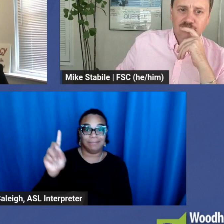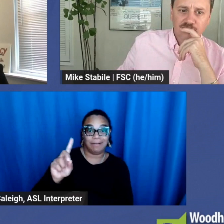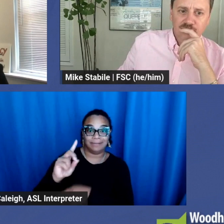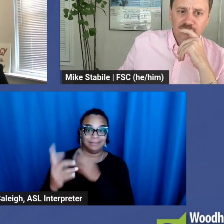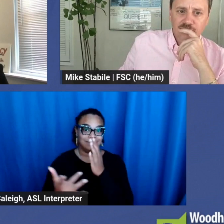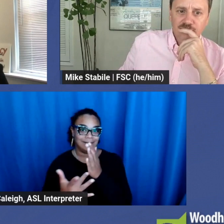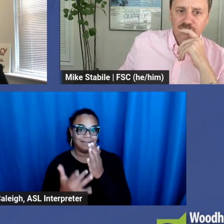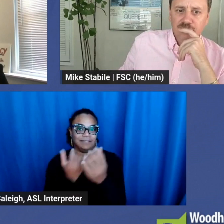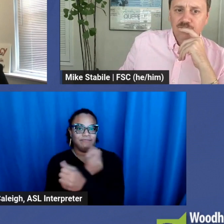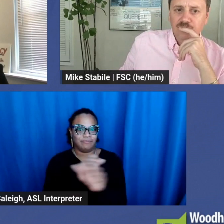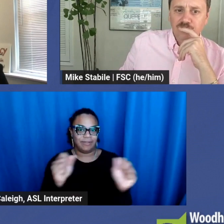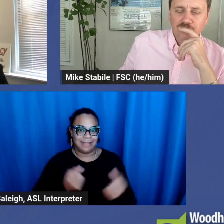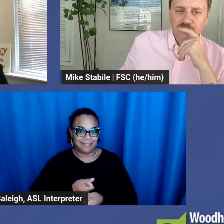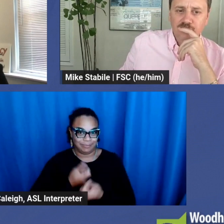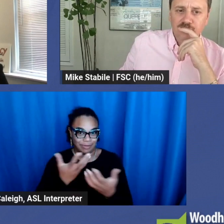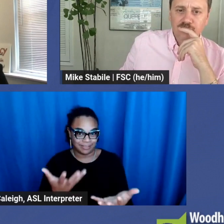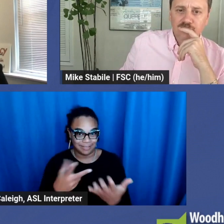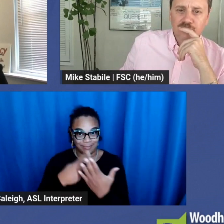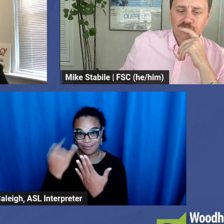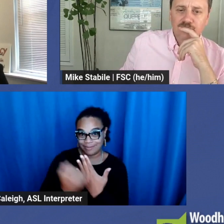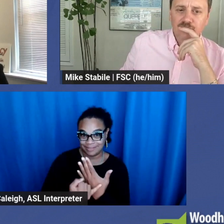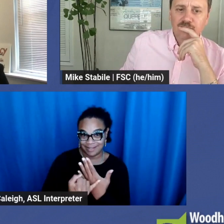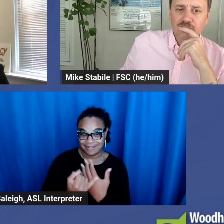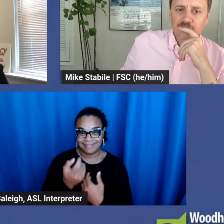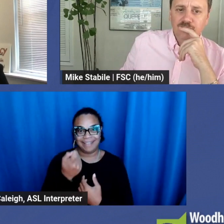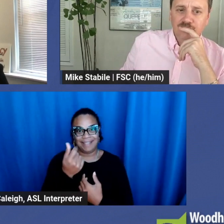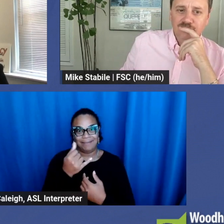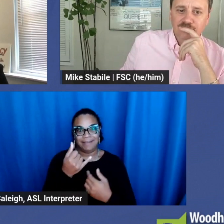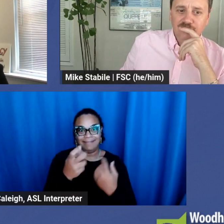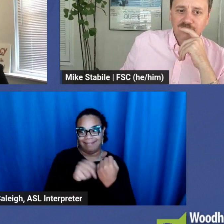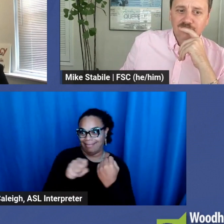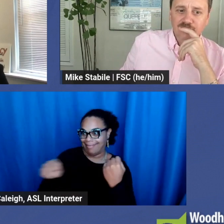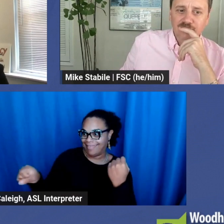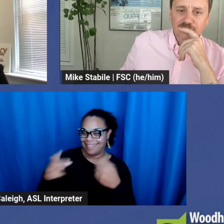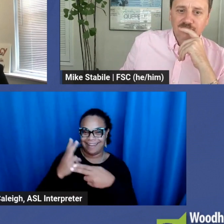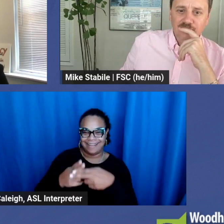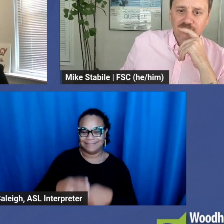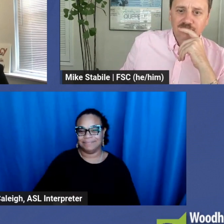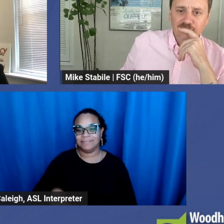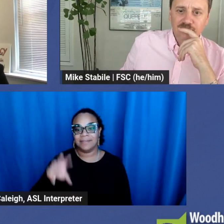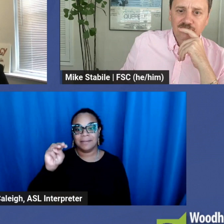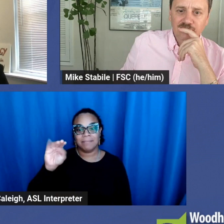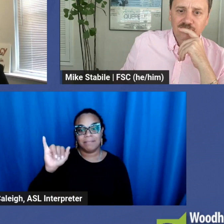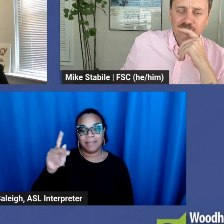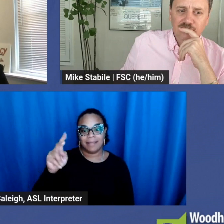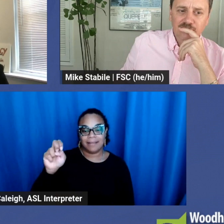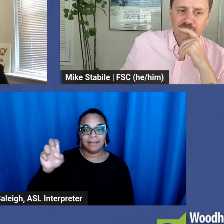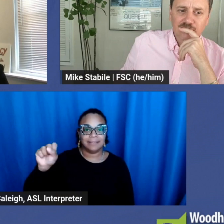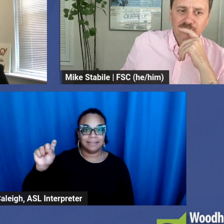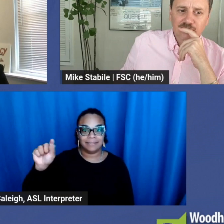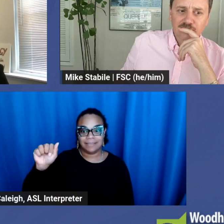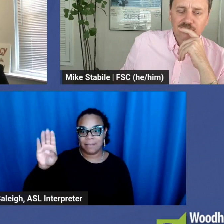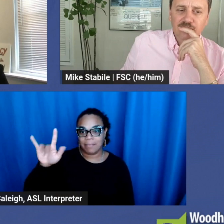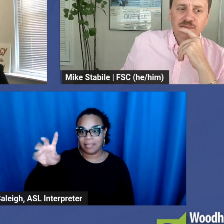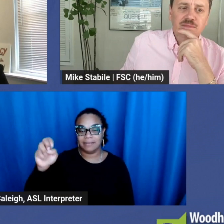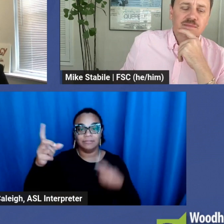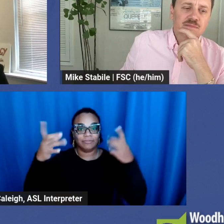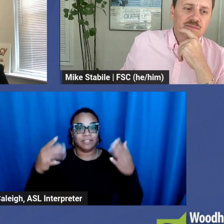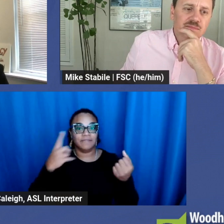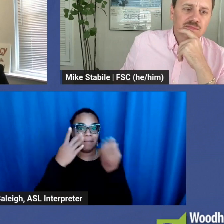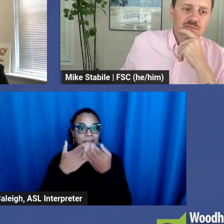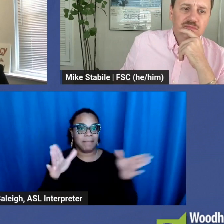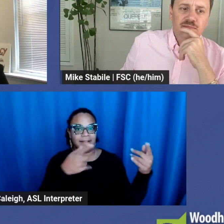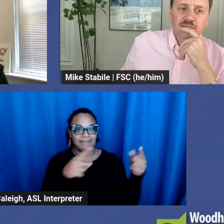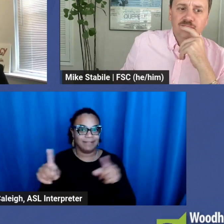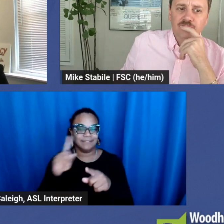Technology's Free Expression Project, a little bit of a mouthful. Mike Stabile, Director of Public Affairs for the Free Speech Coalition, and